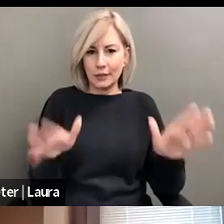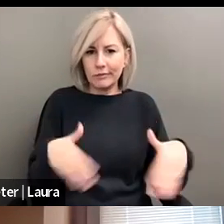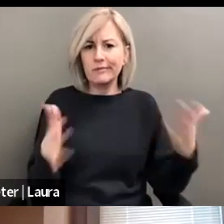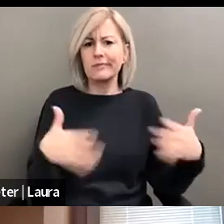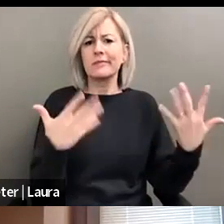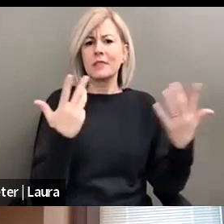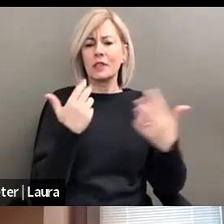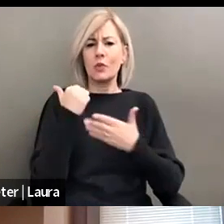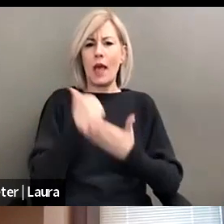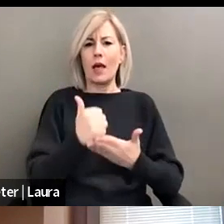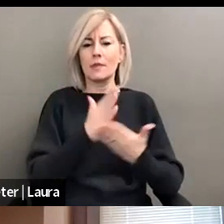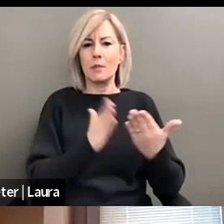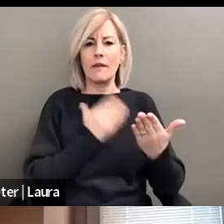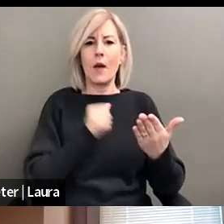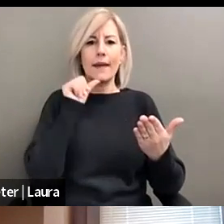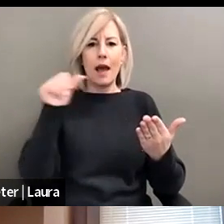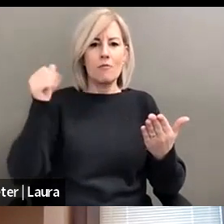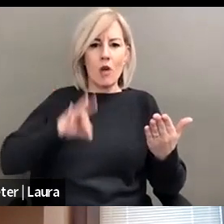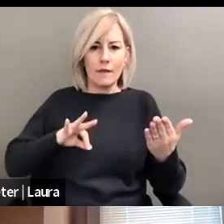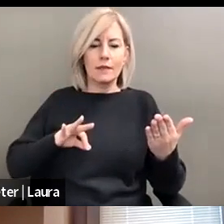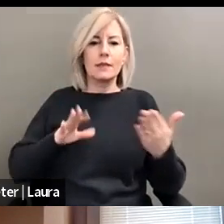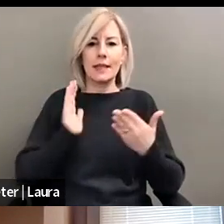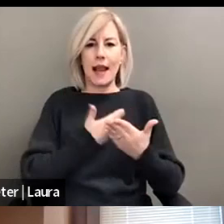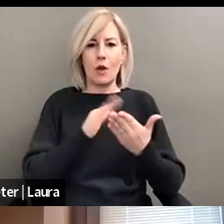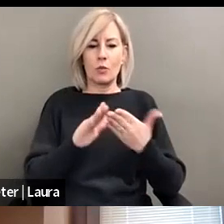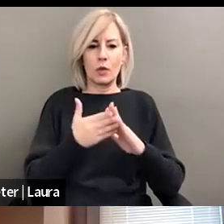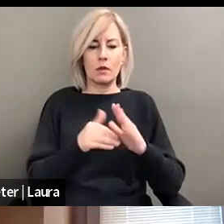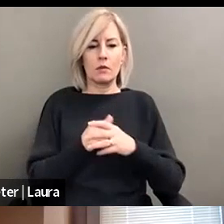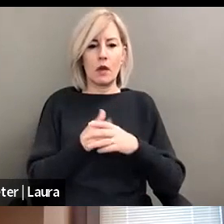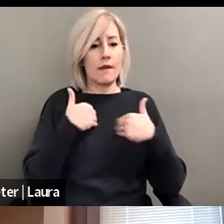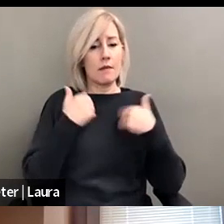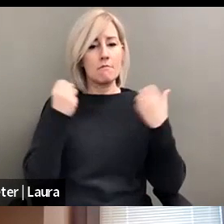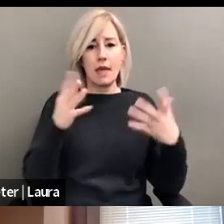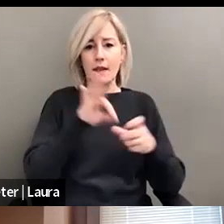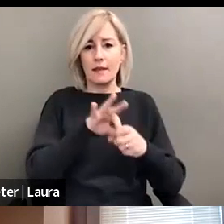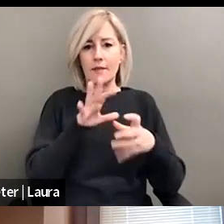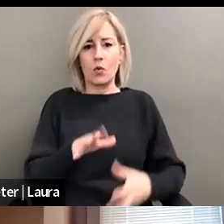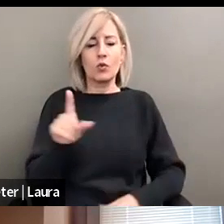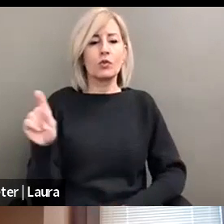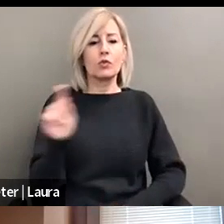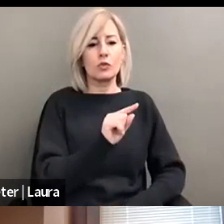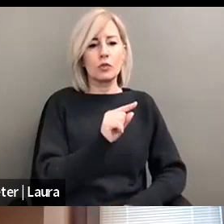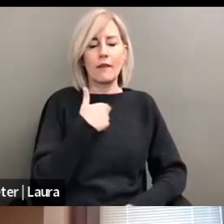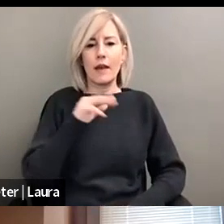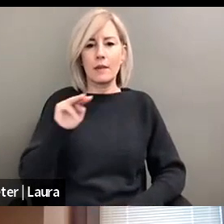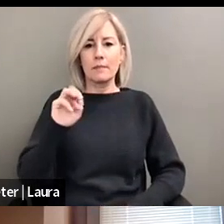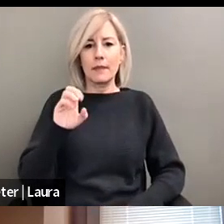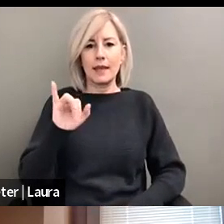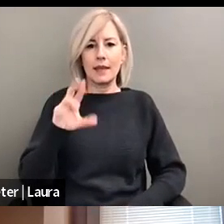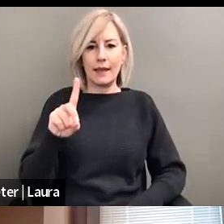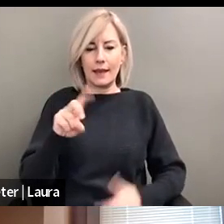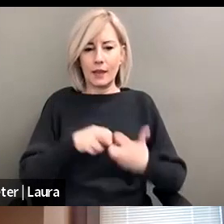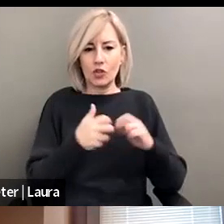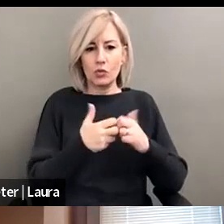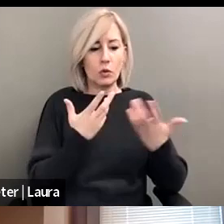help some of our nonprofits and our community in general. I've had many constituents who have, Medicaid issues. So I